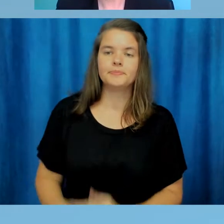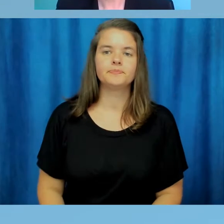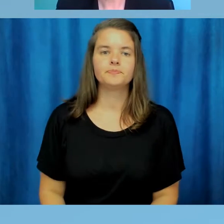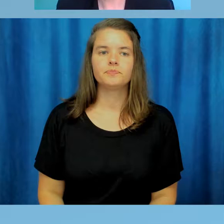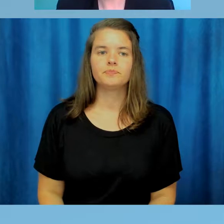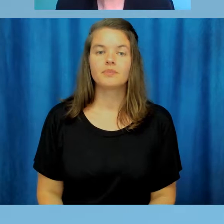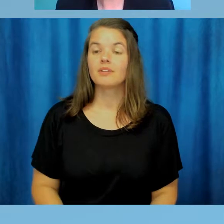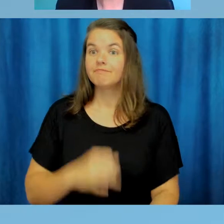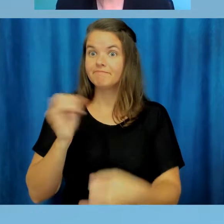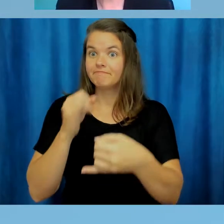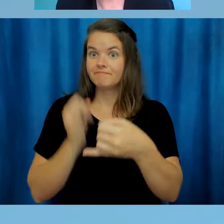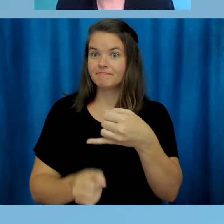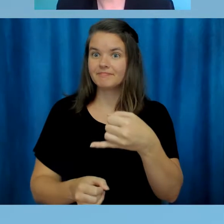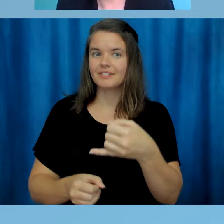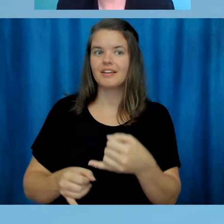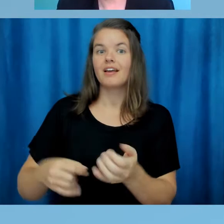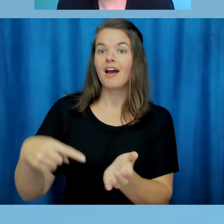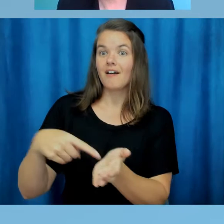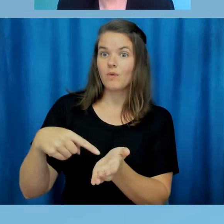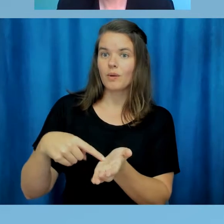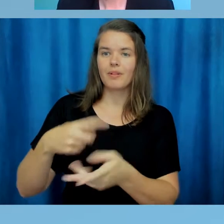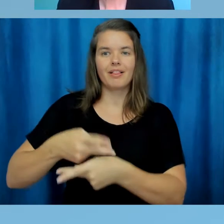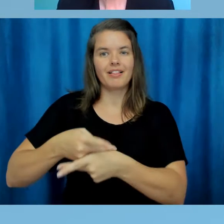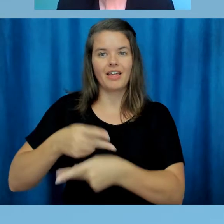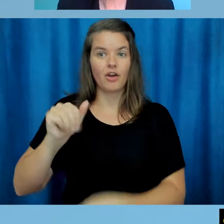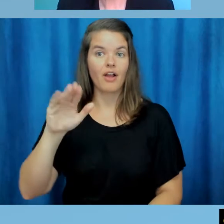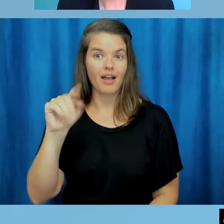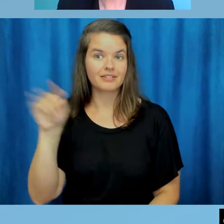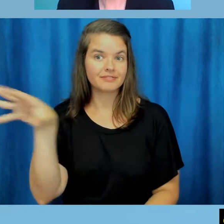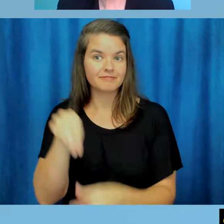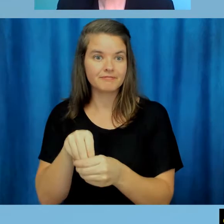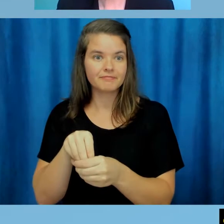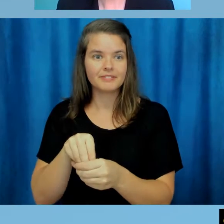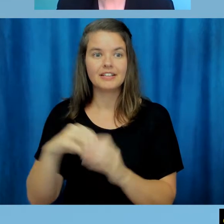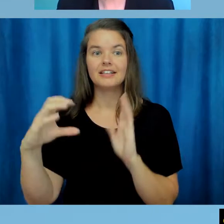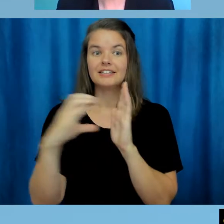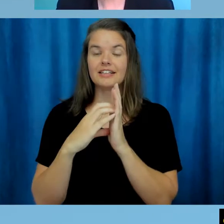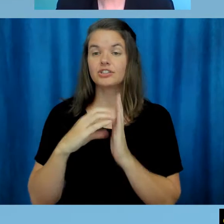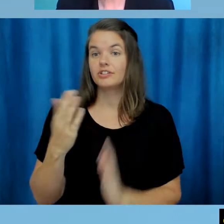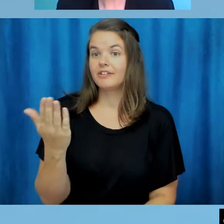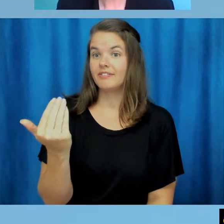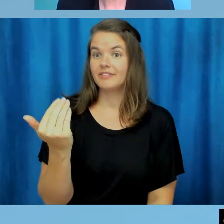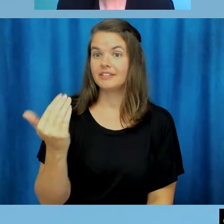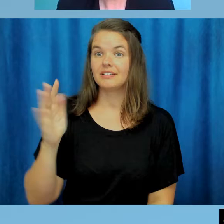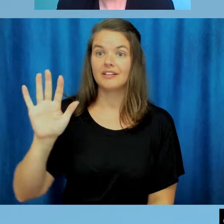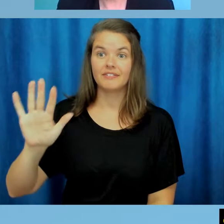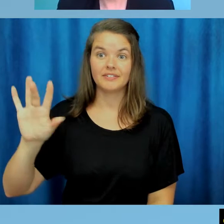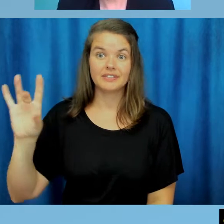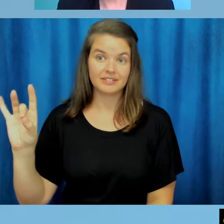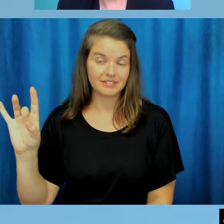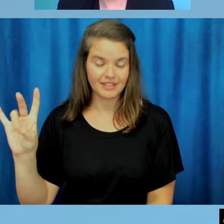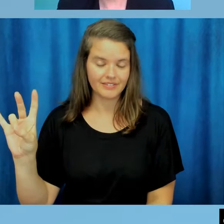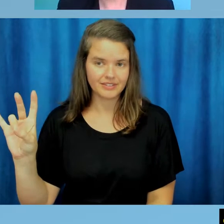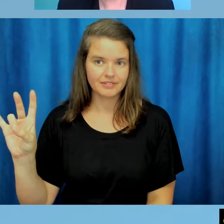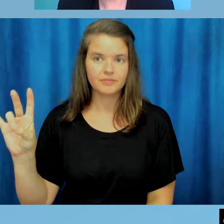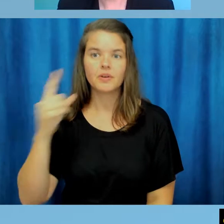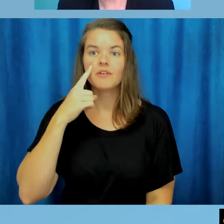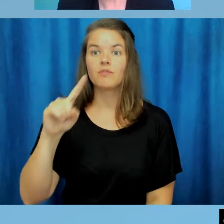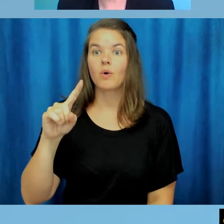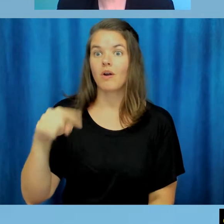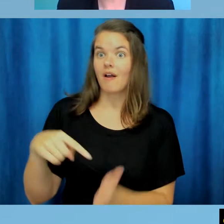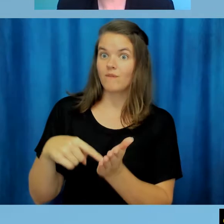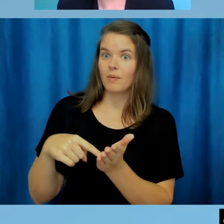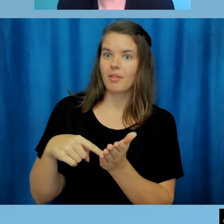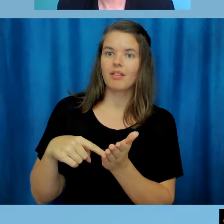finally, the Affordable Care Act is at play here. Section 1557 of the Affordable